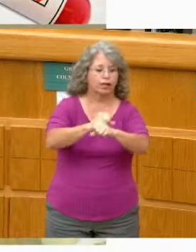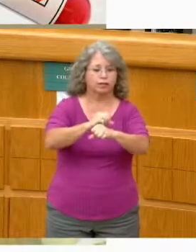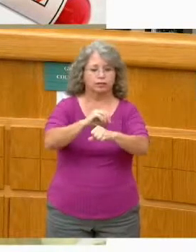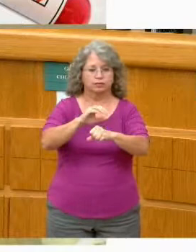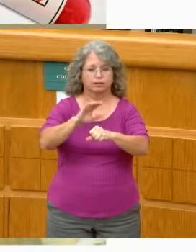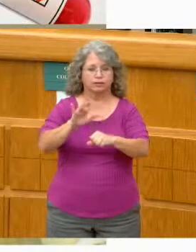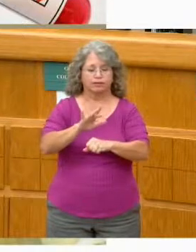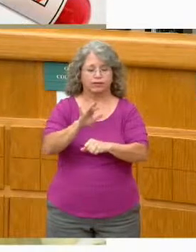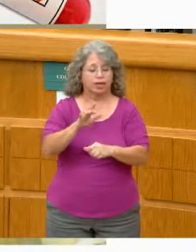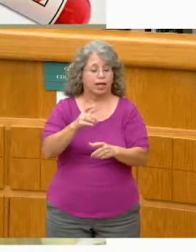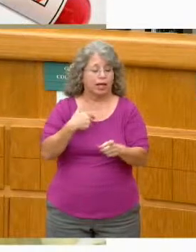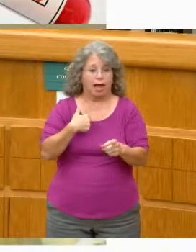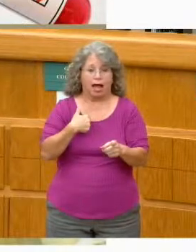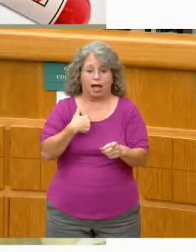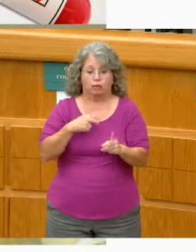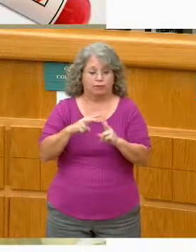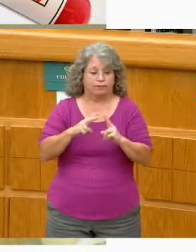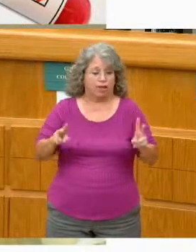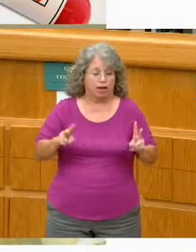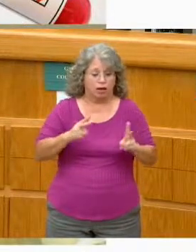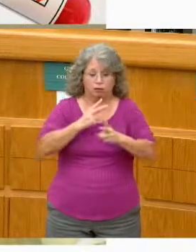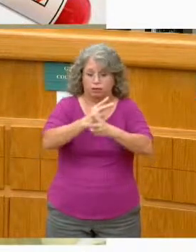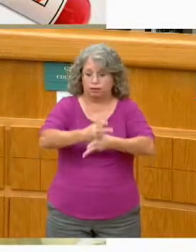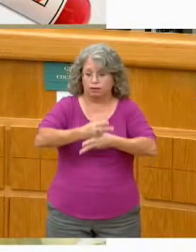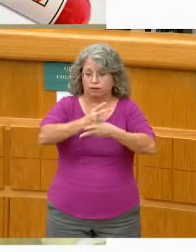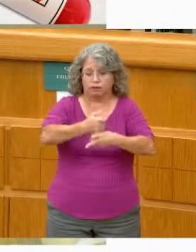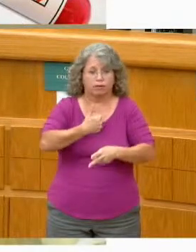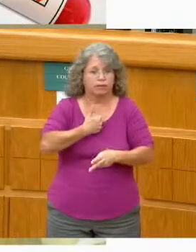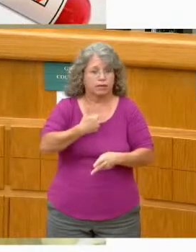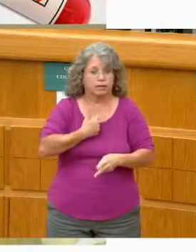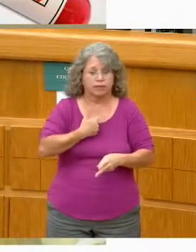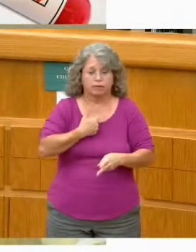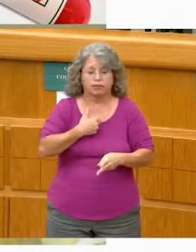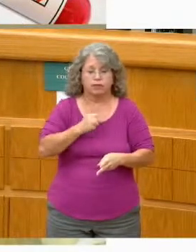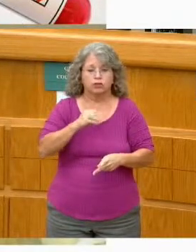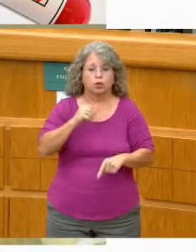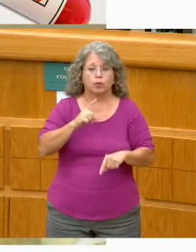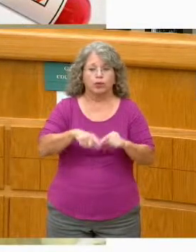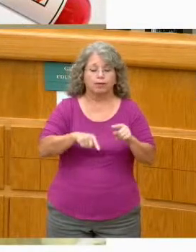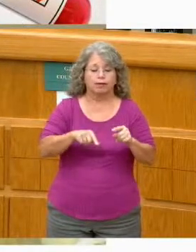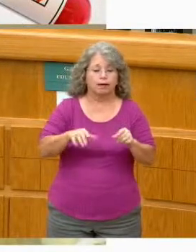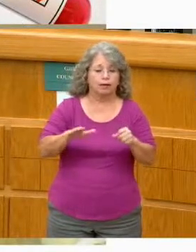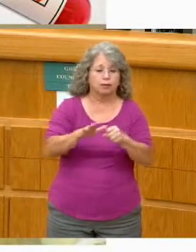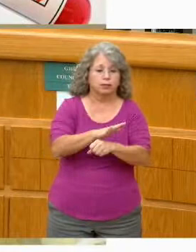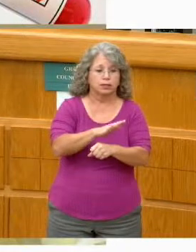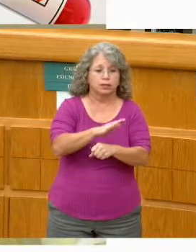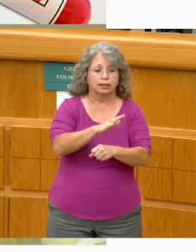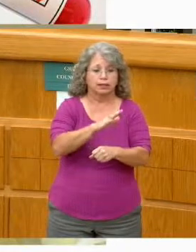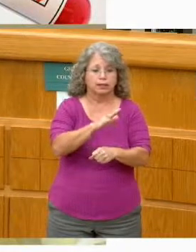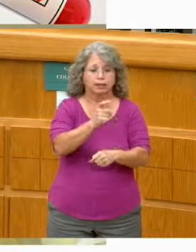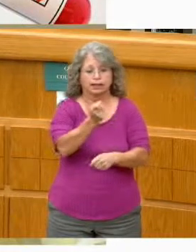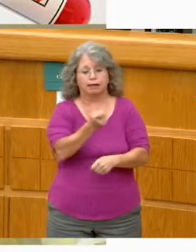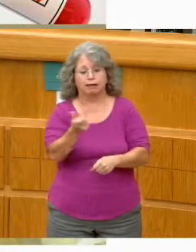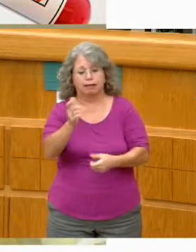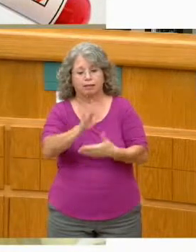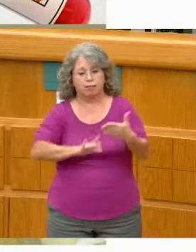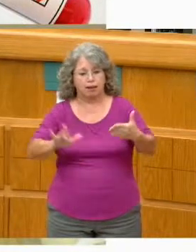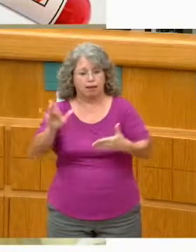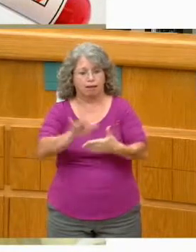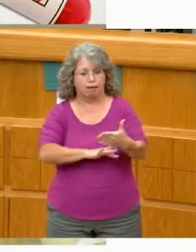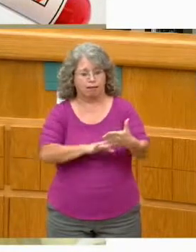you'll be hard pressed to find anybody that was more vigilant than myself. You can't eliminate the possibility of